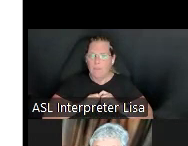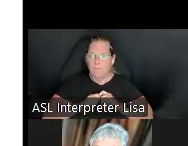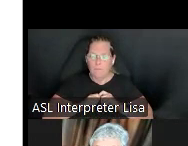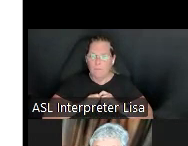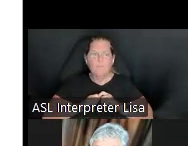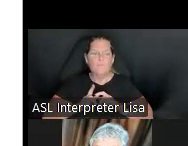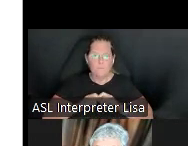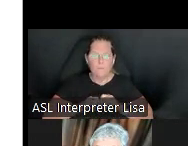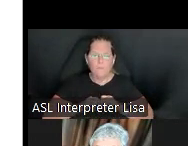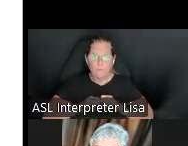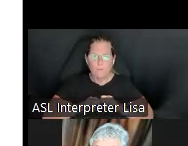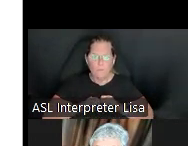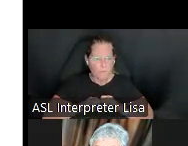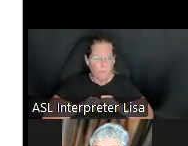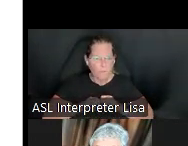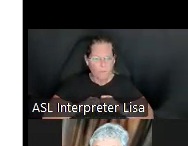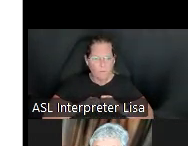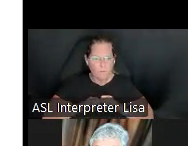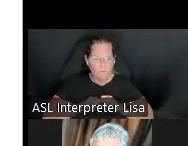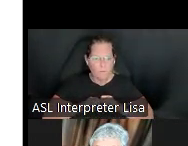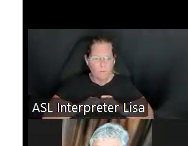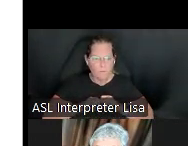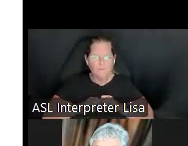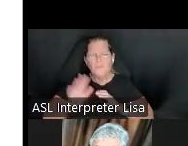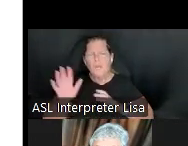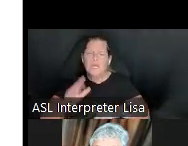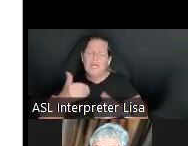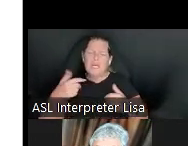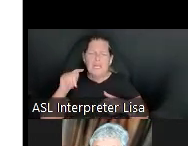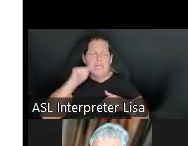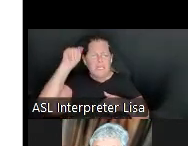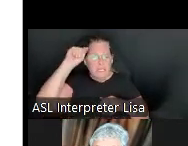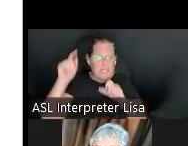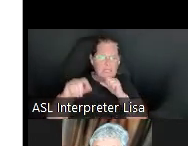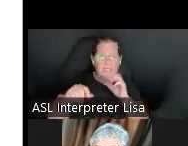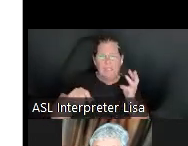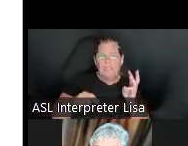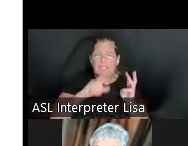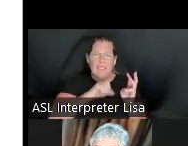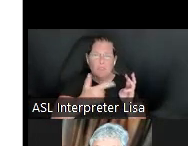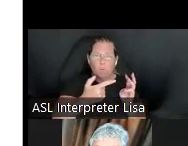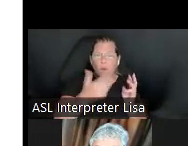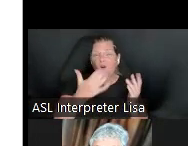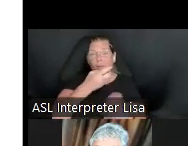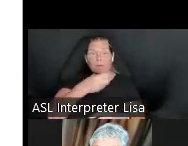children, youth, teenagers, age say 16 to 21, transition age students who are